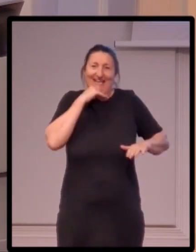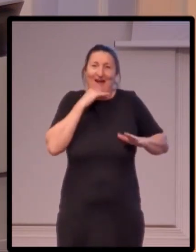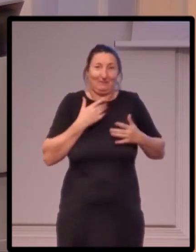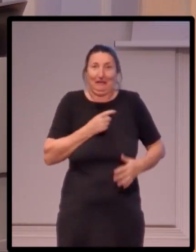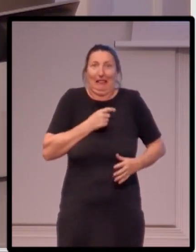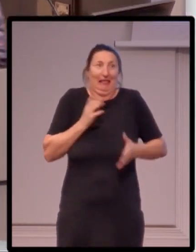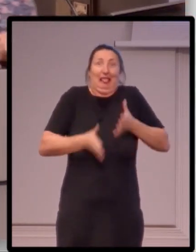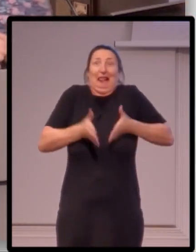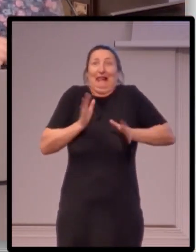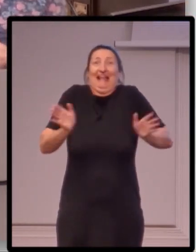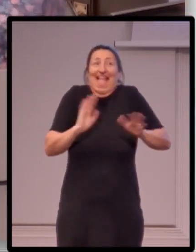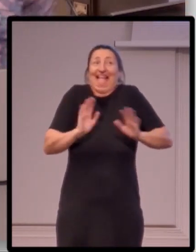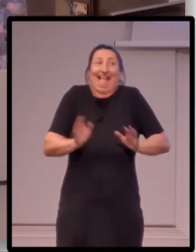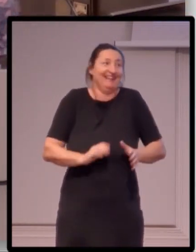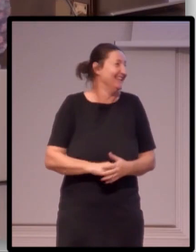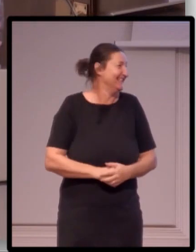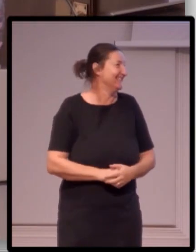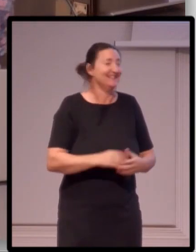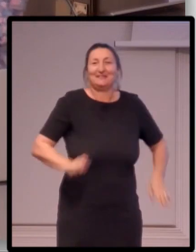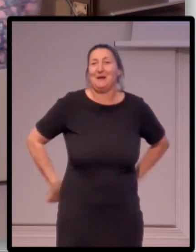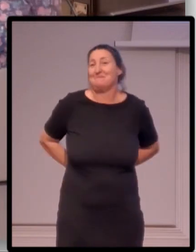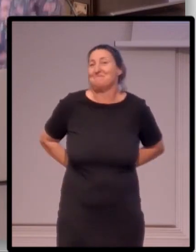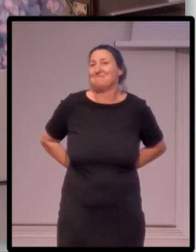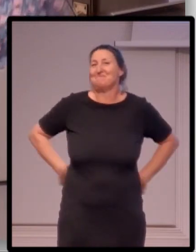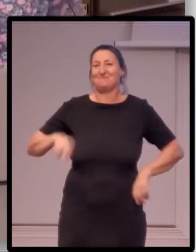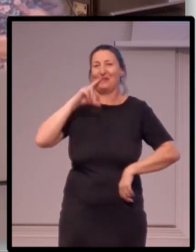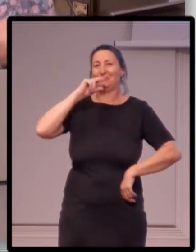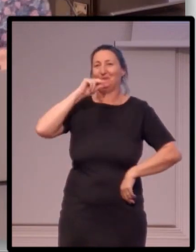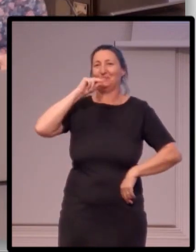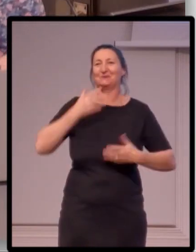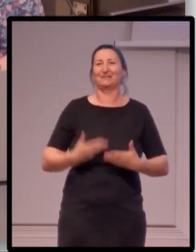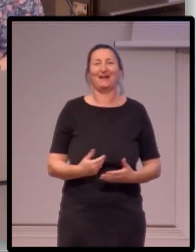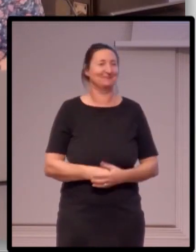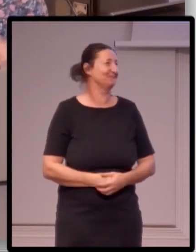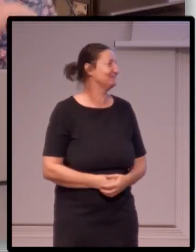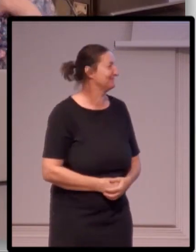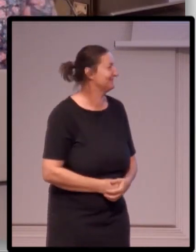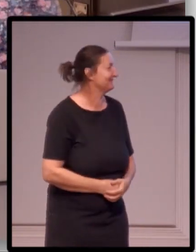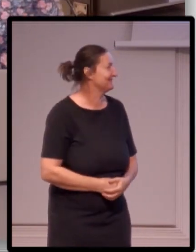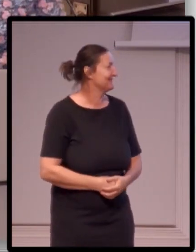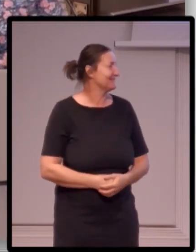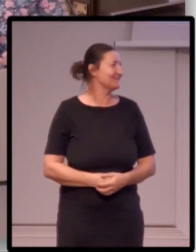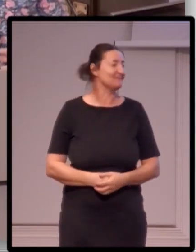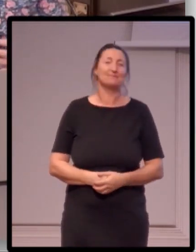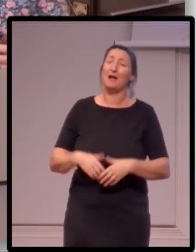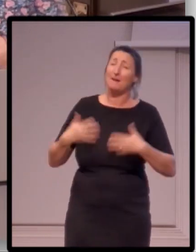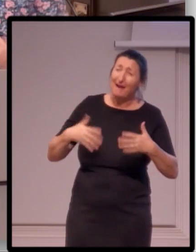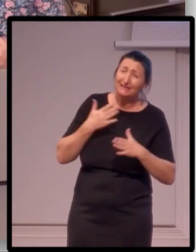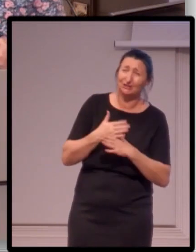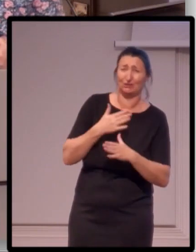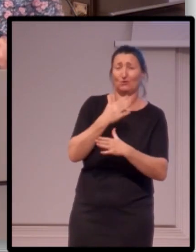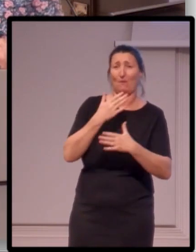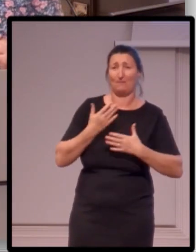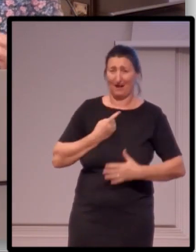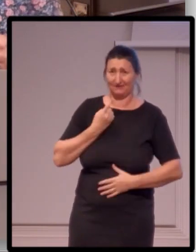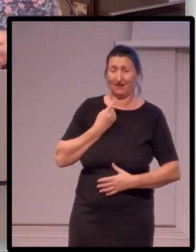me nervous now. So I'll keep my hands behind me. So I've got an amazing job as